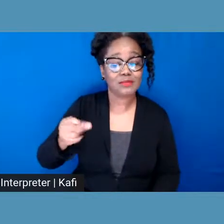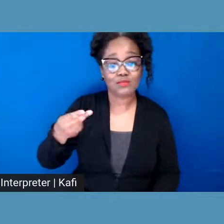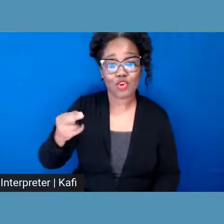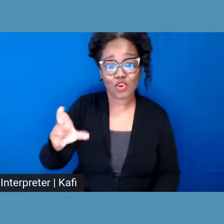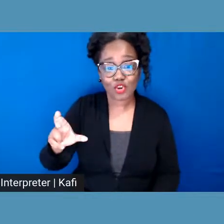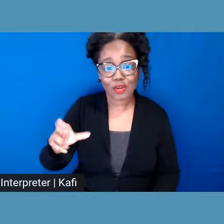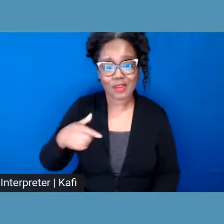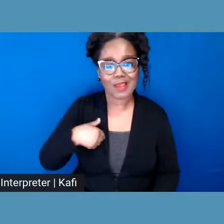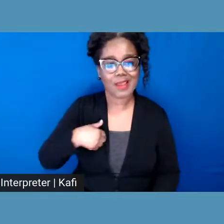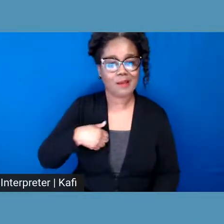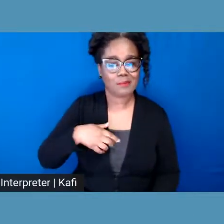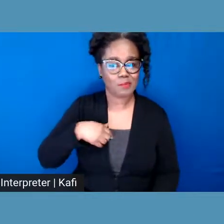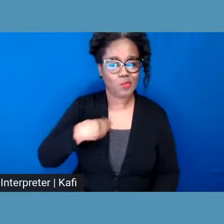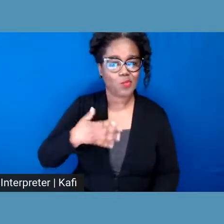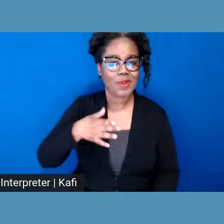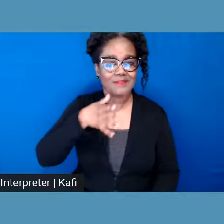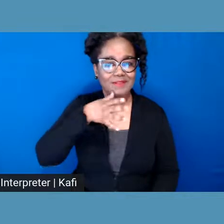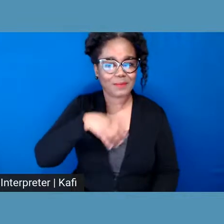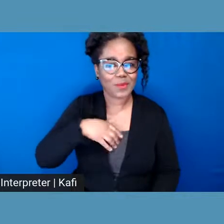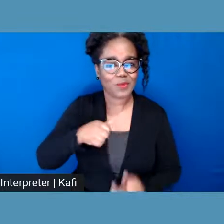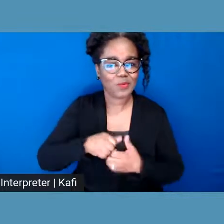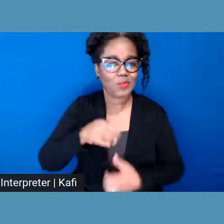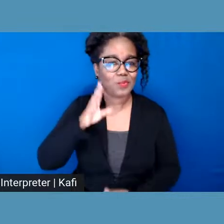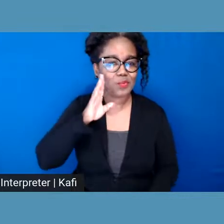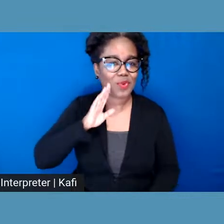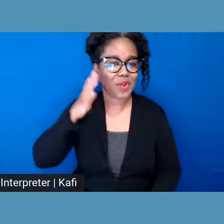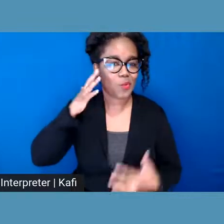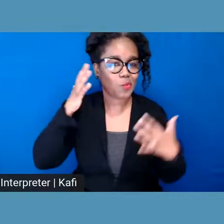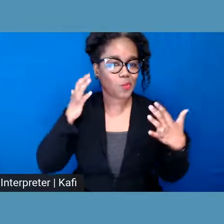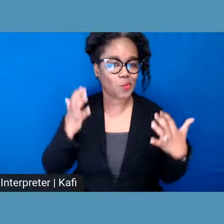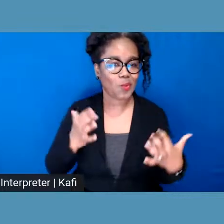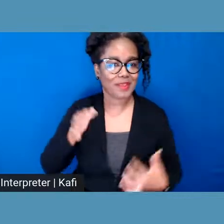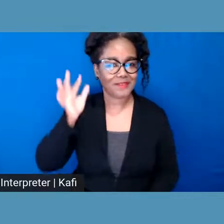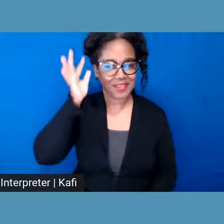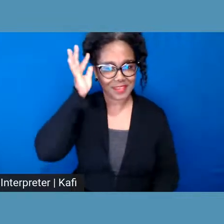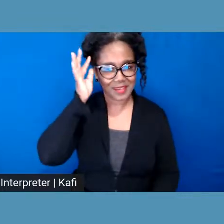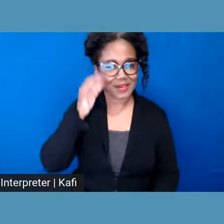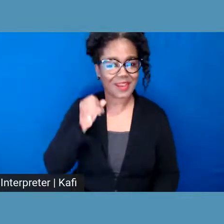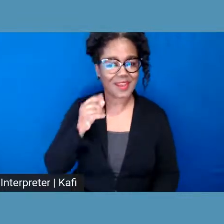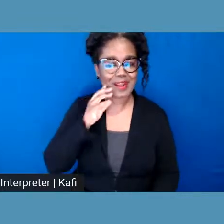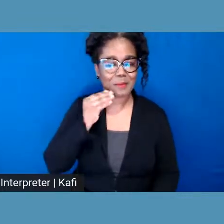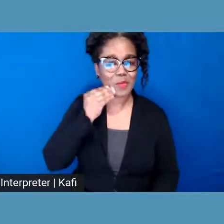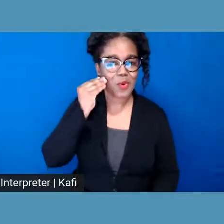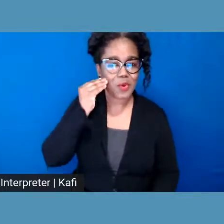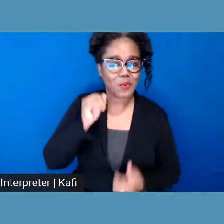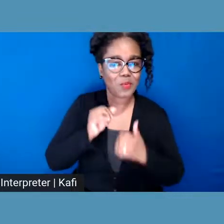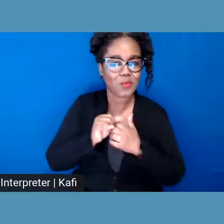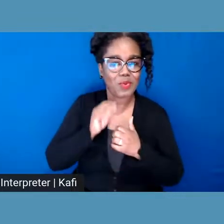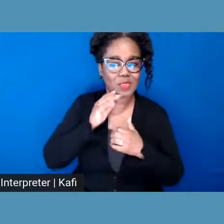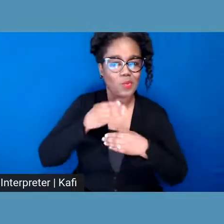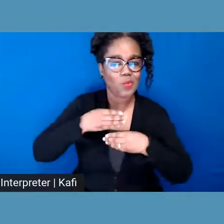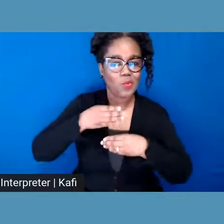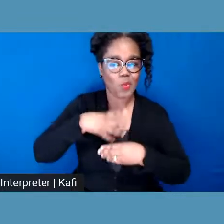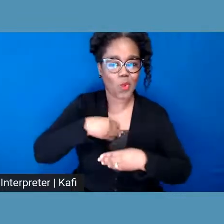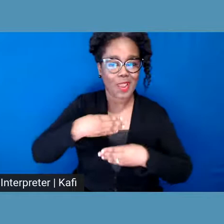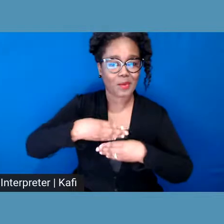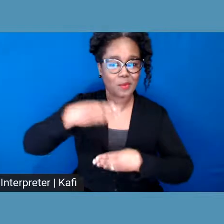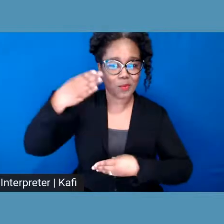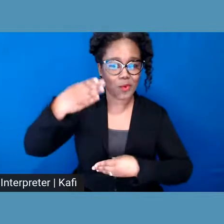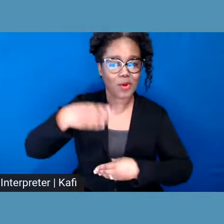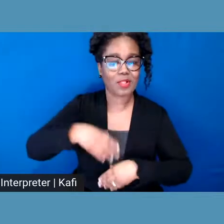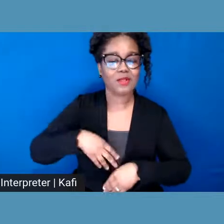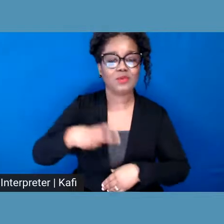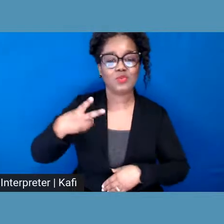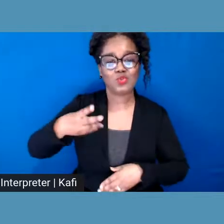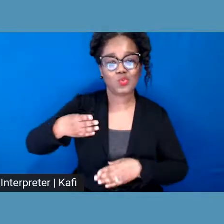a blue blouse with pink flowers. I'm located in my home office, and behind me is a white wall with 2 windows.